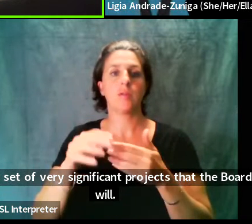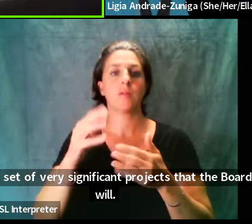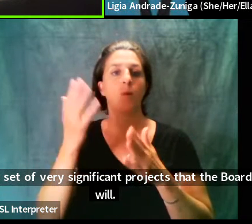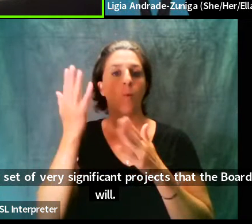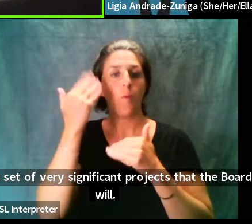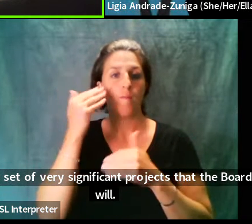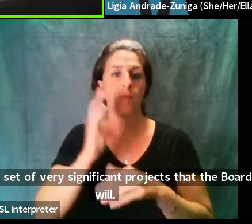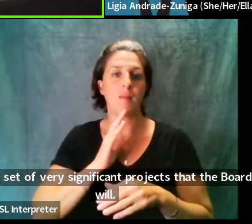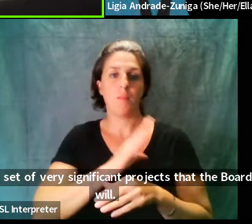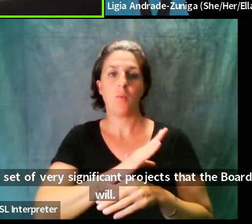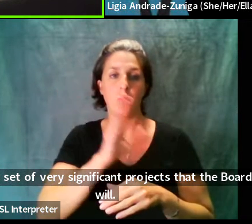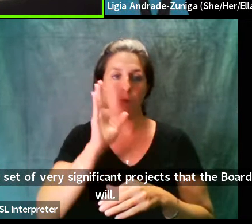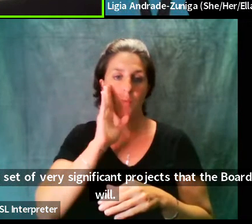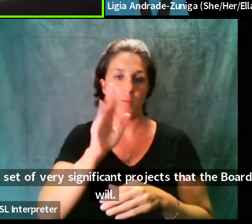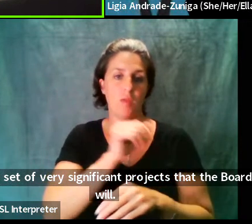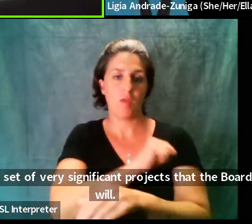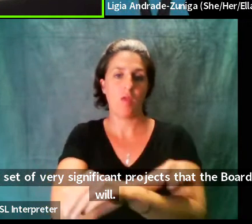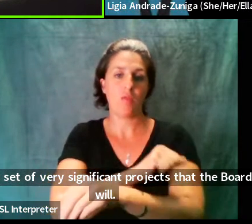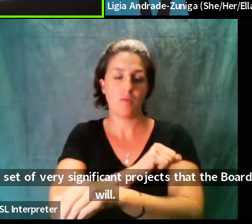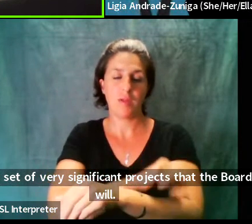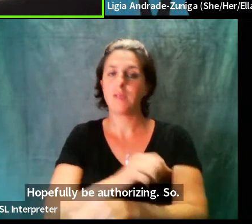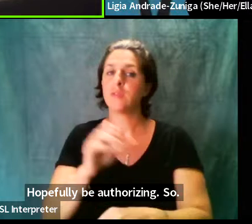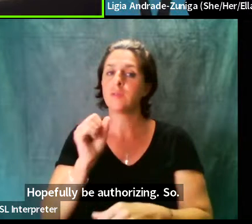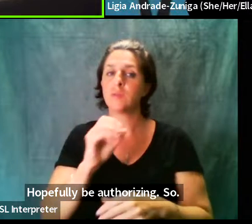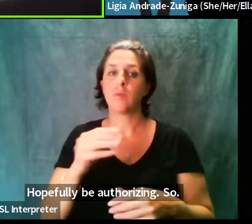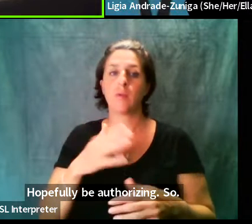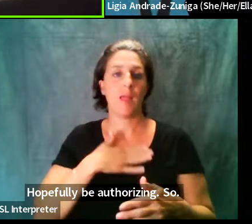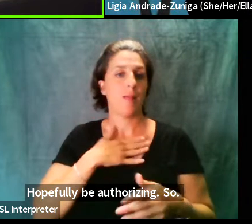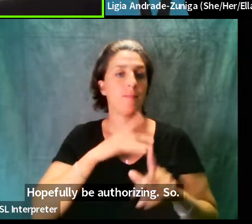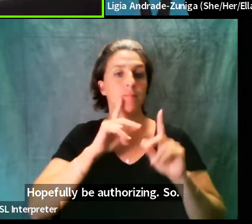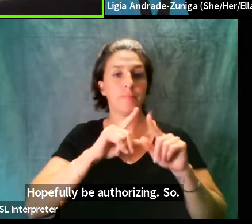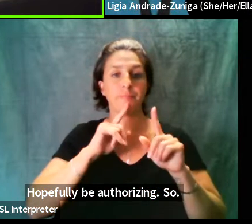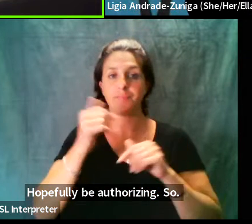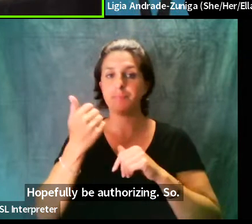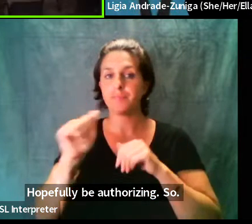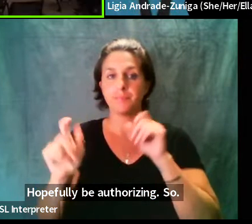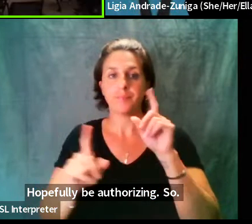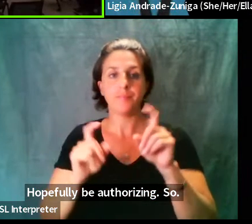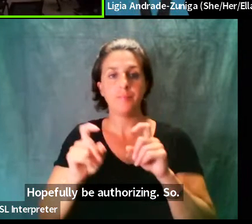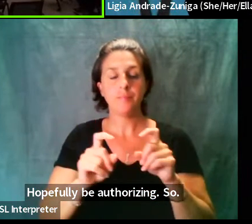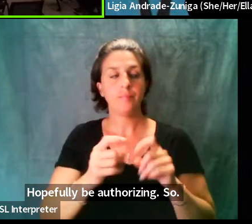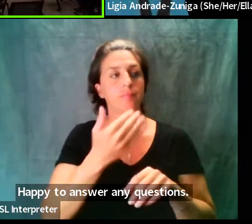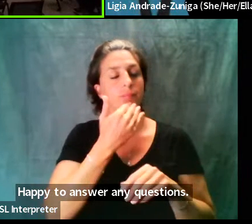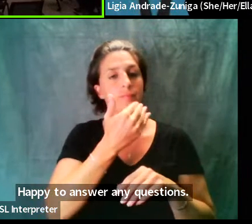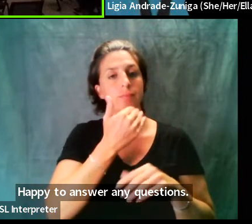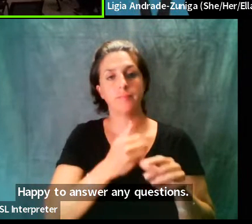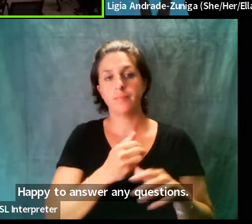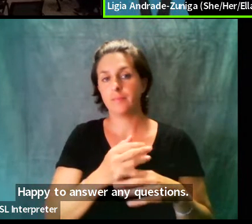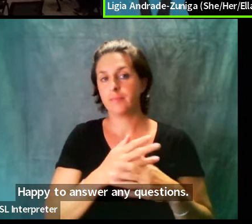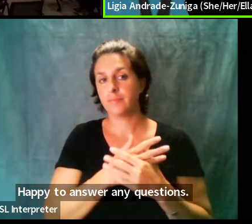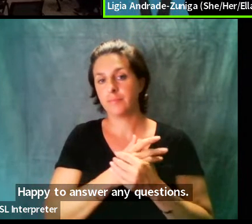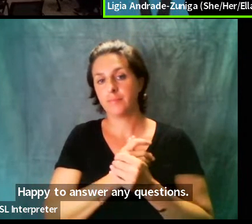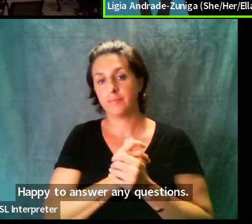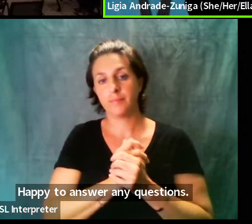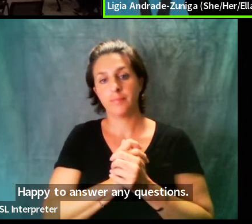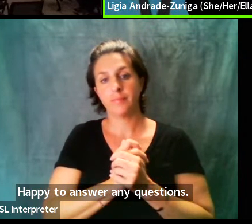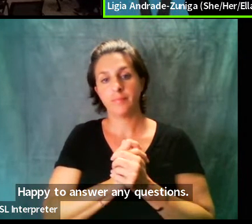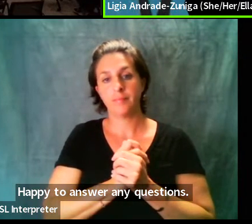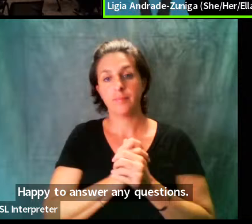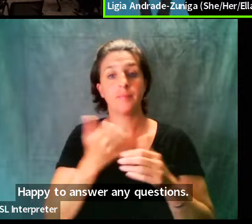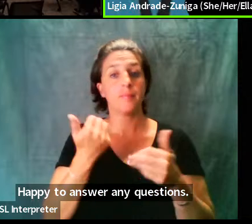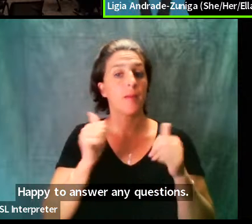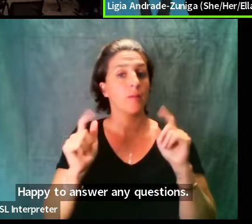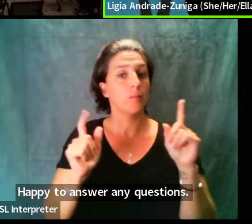authorizing. So happy to answer any questions. Thank you. Any questions or